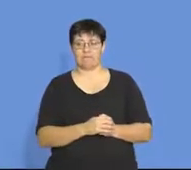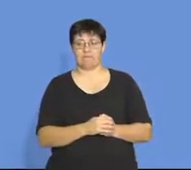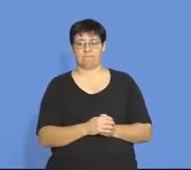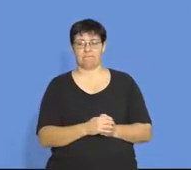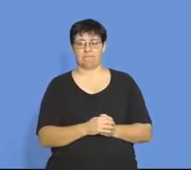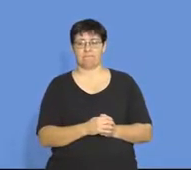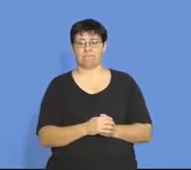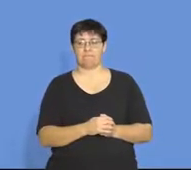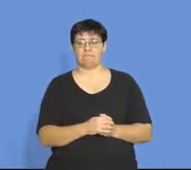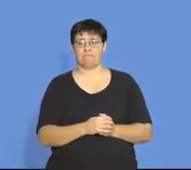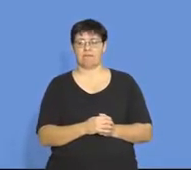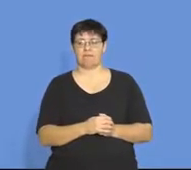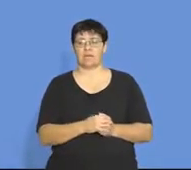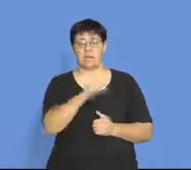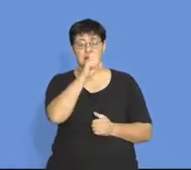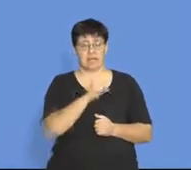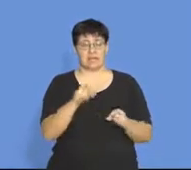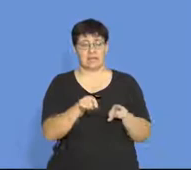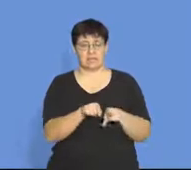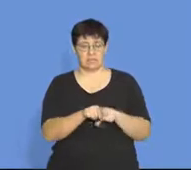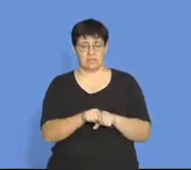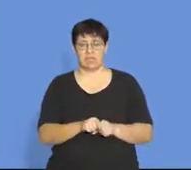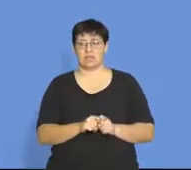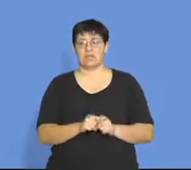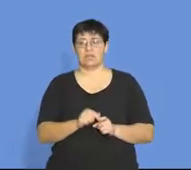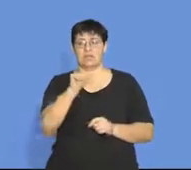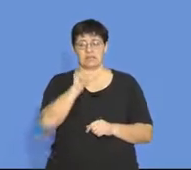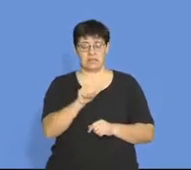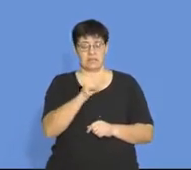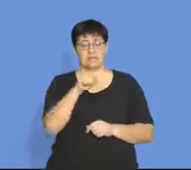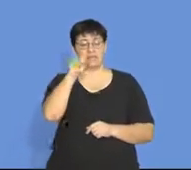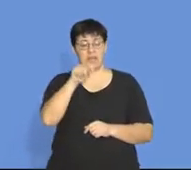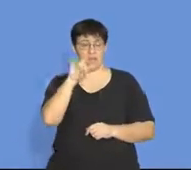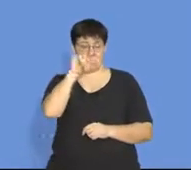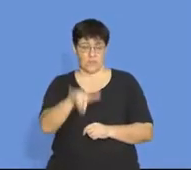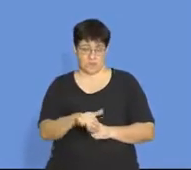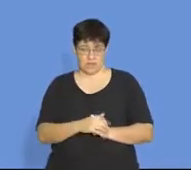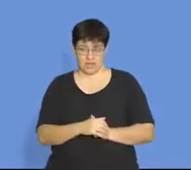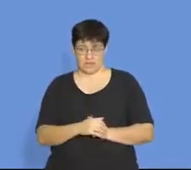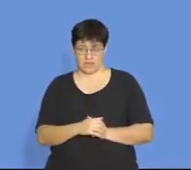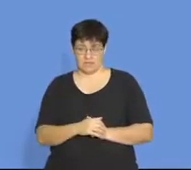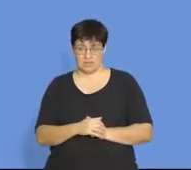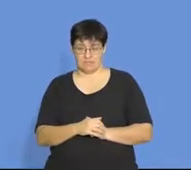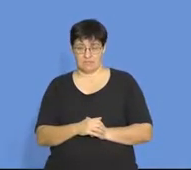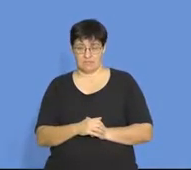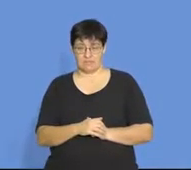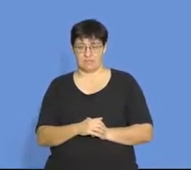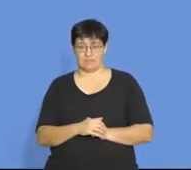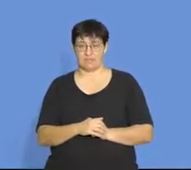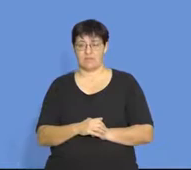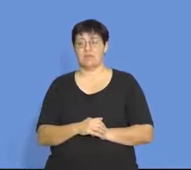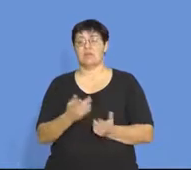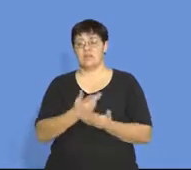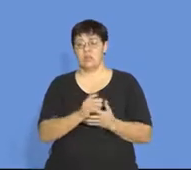3. And therefore it will become x is equals to 6 divided by y. Now